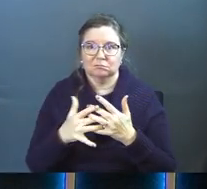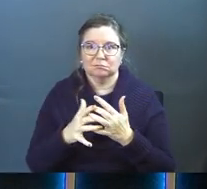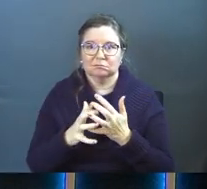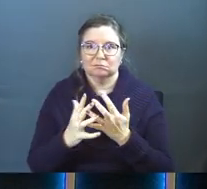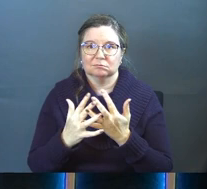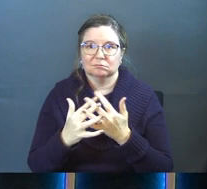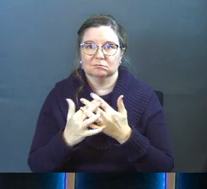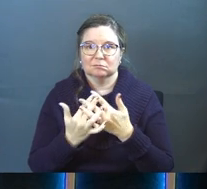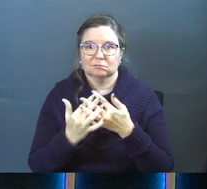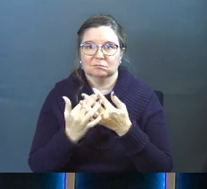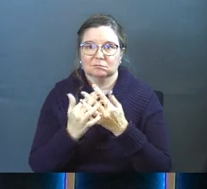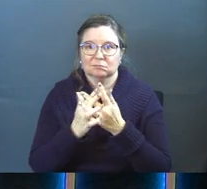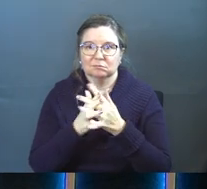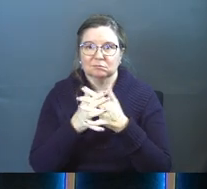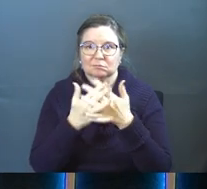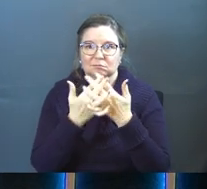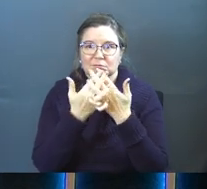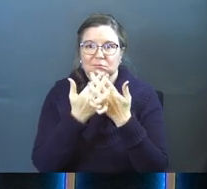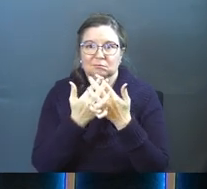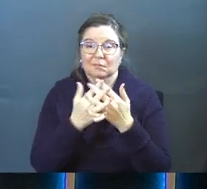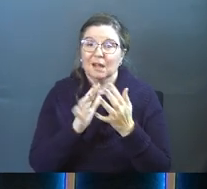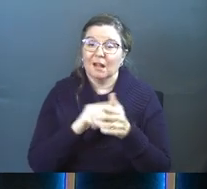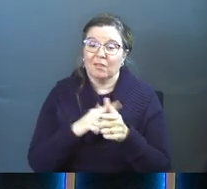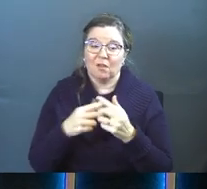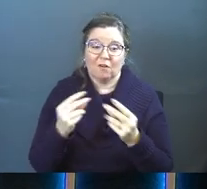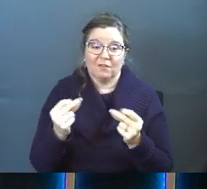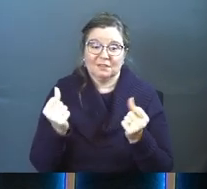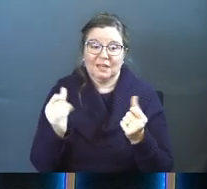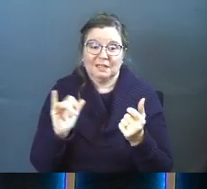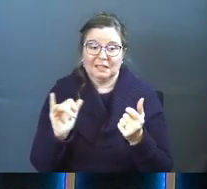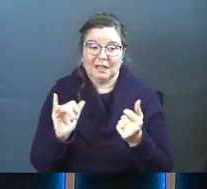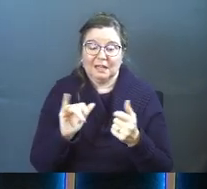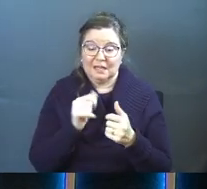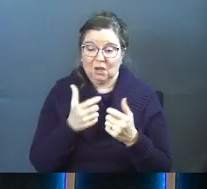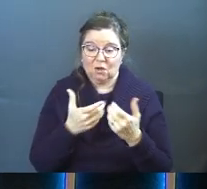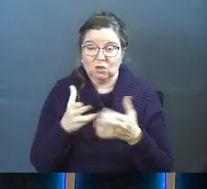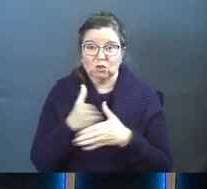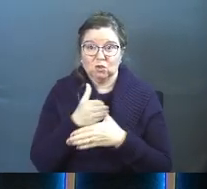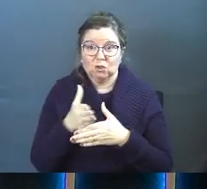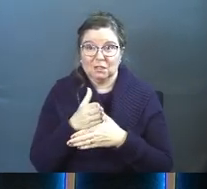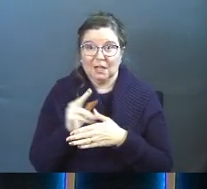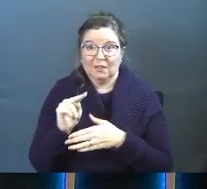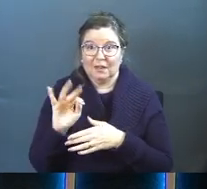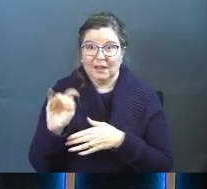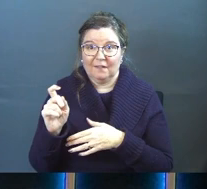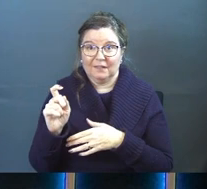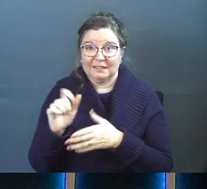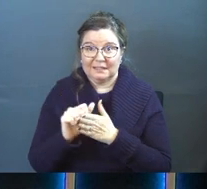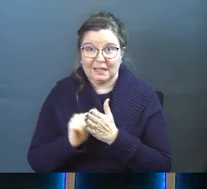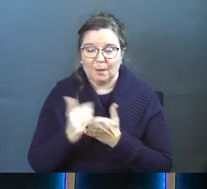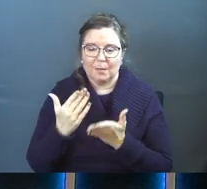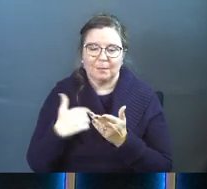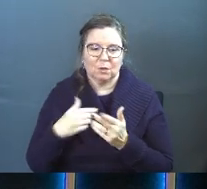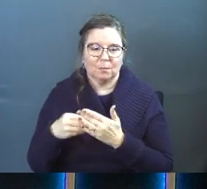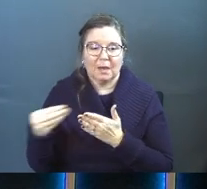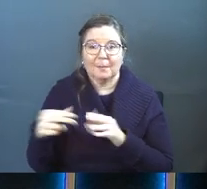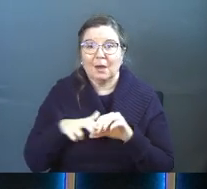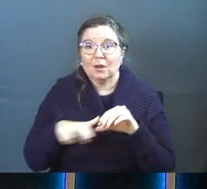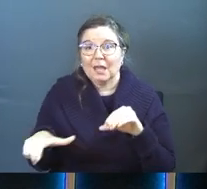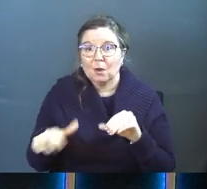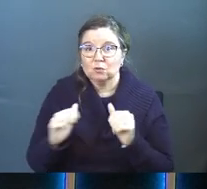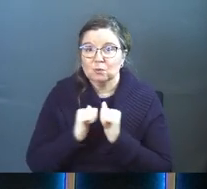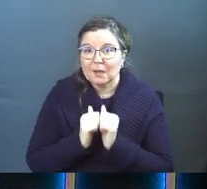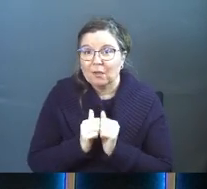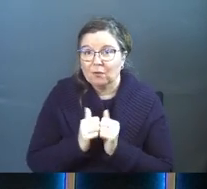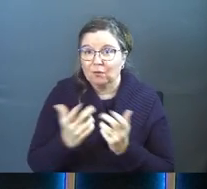kind of keep tangling. And then all of a sudden, it's like not only are you sharing the Netflix account, but like maybe you might buy a couch